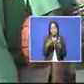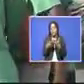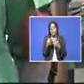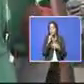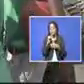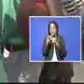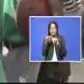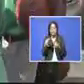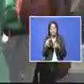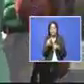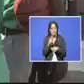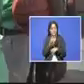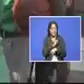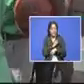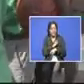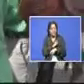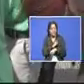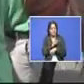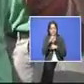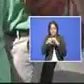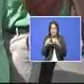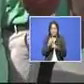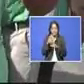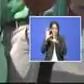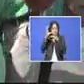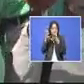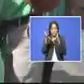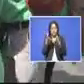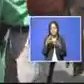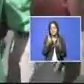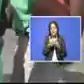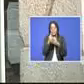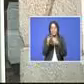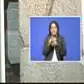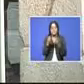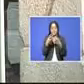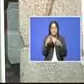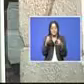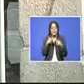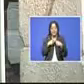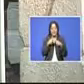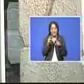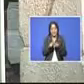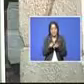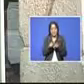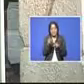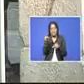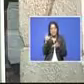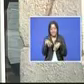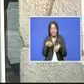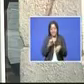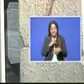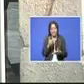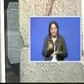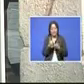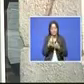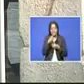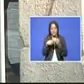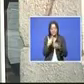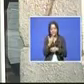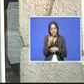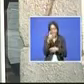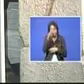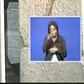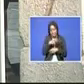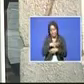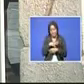International basketball. He says he wants to help as many as he possibly can. I helped about 15 guys so far, so I